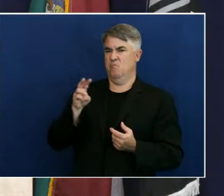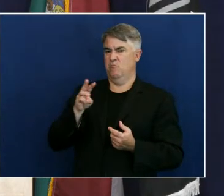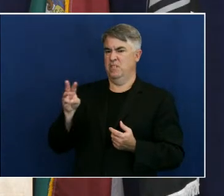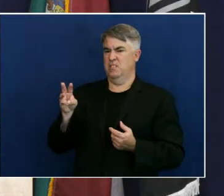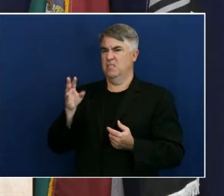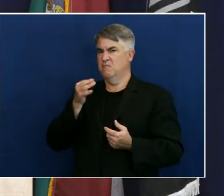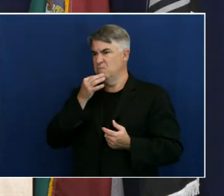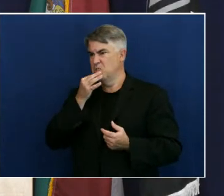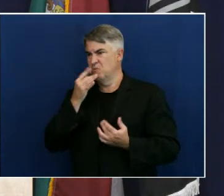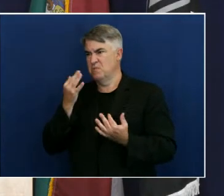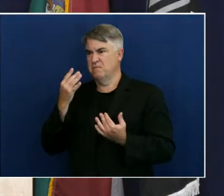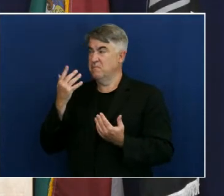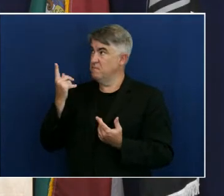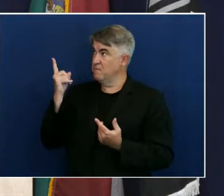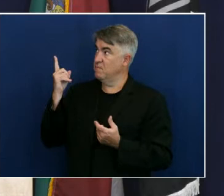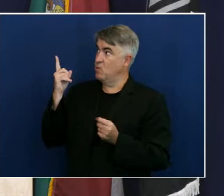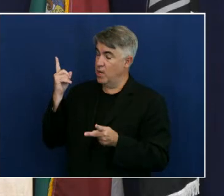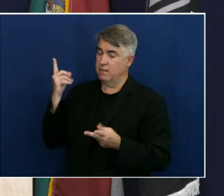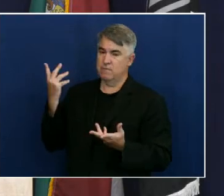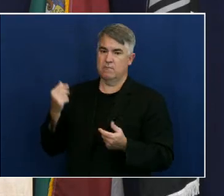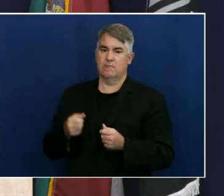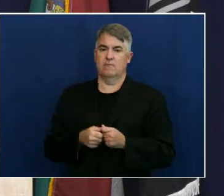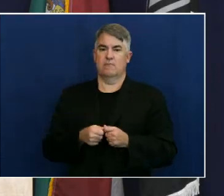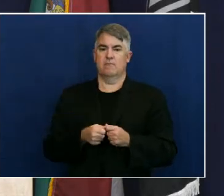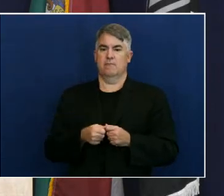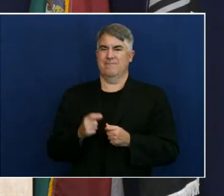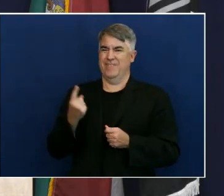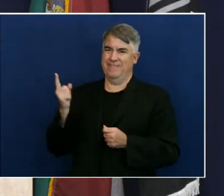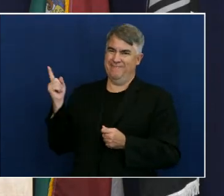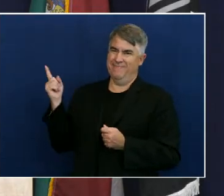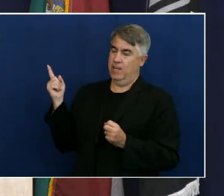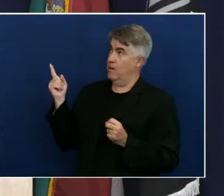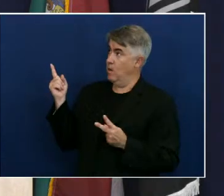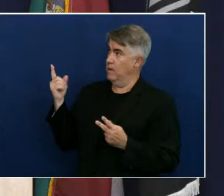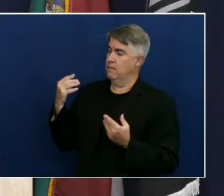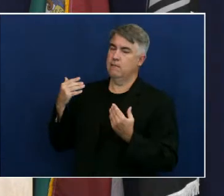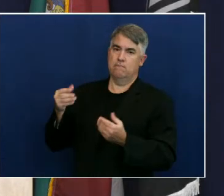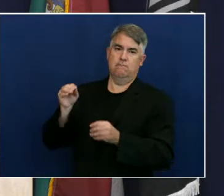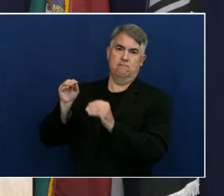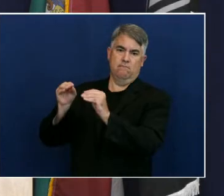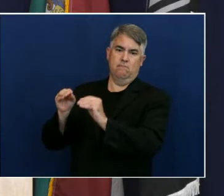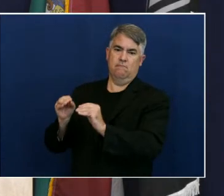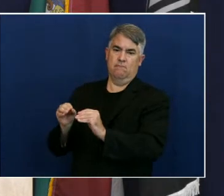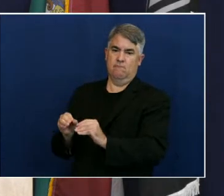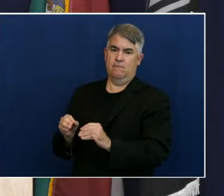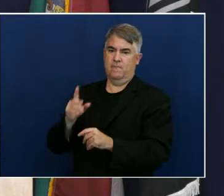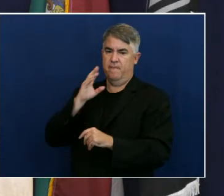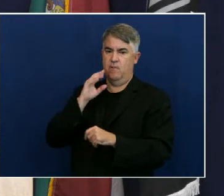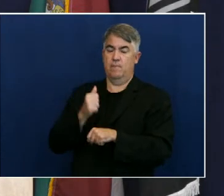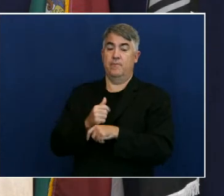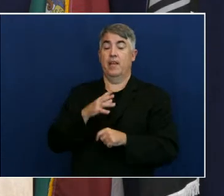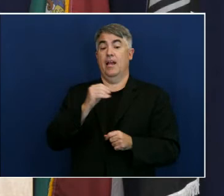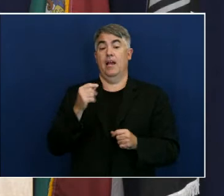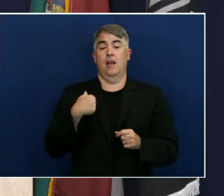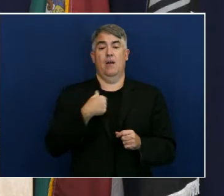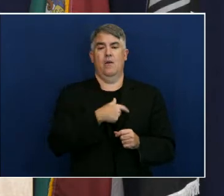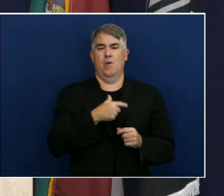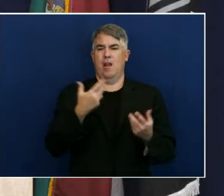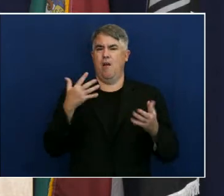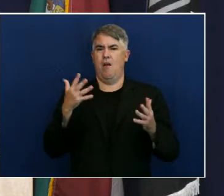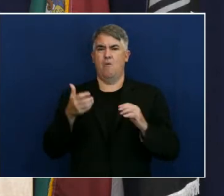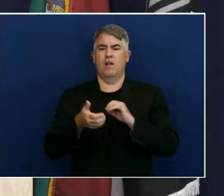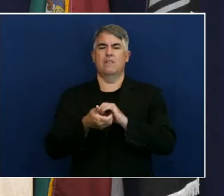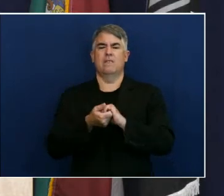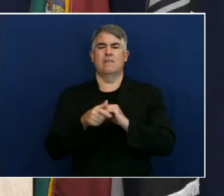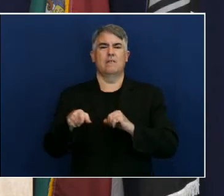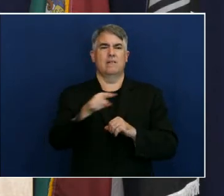and be done once it's approved and people are able to actually make appointments. The second thing is we are working with a number of schools. A number of health systems are working directly with